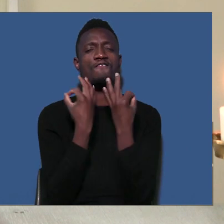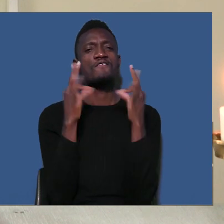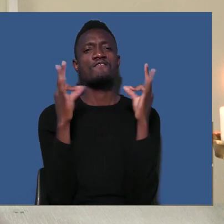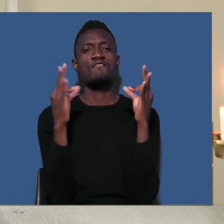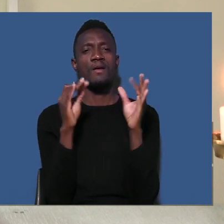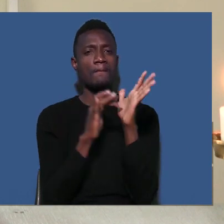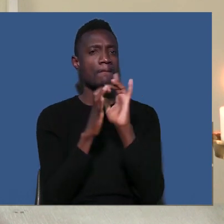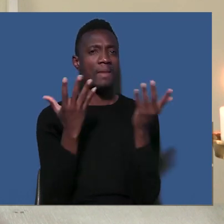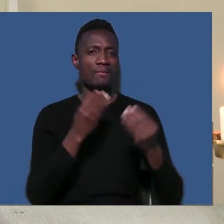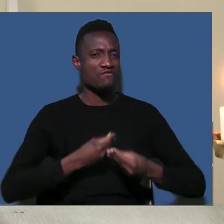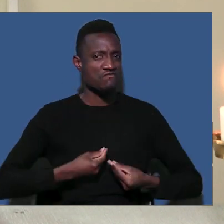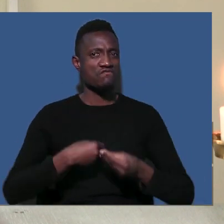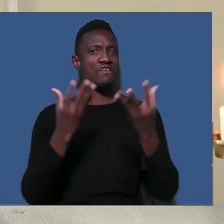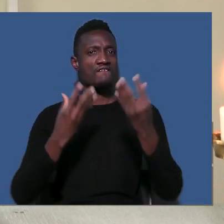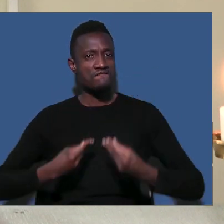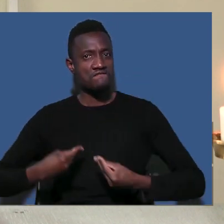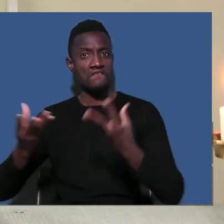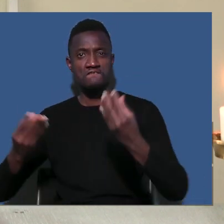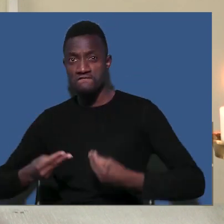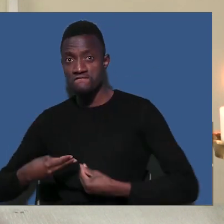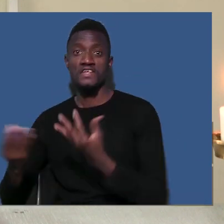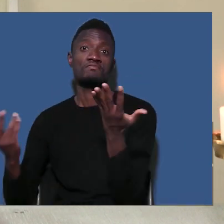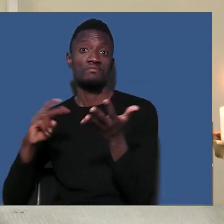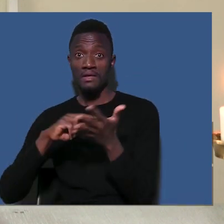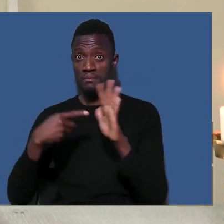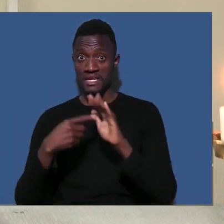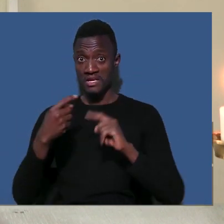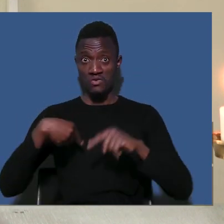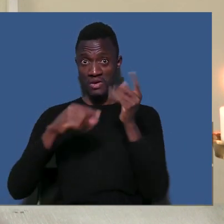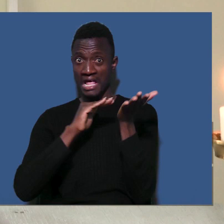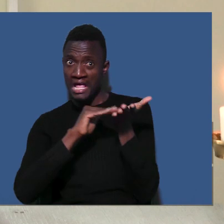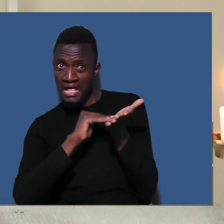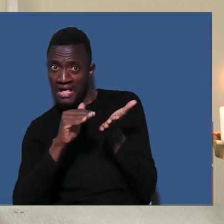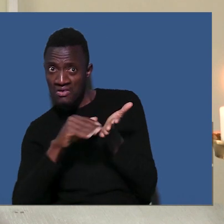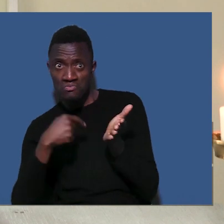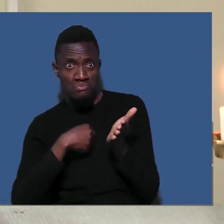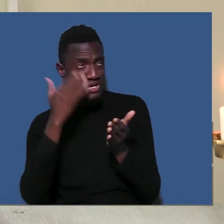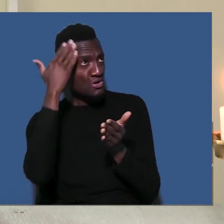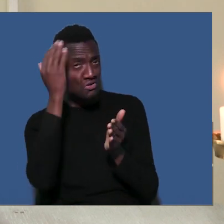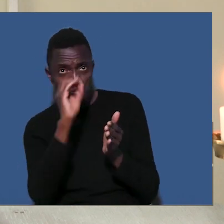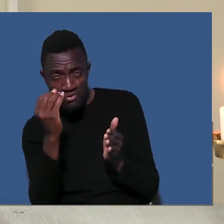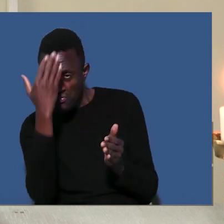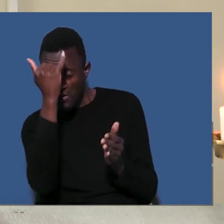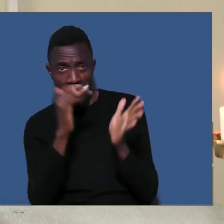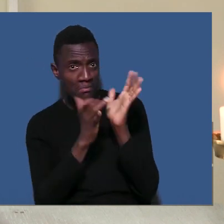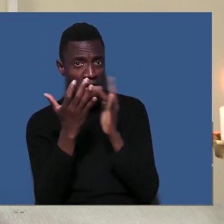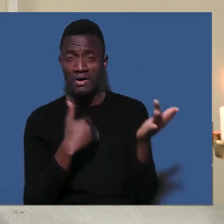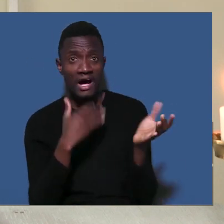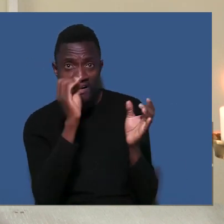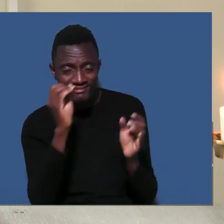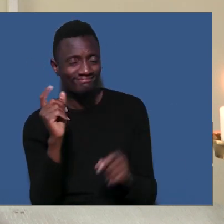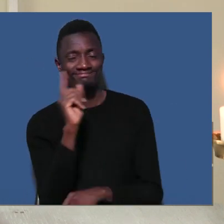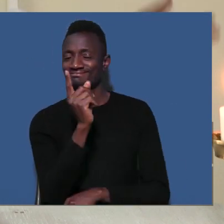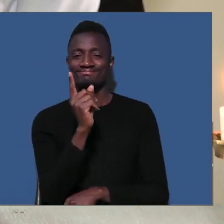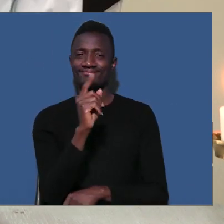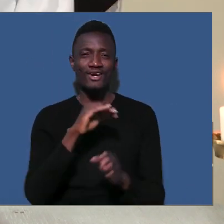brethren, if there is that generation, we will not have an excuse that we didn't know simply because we didn't read the